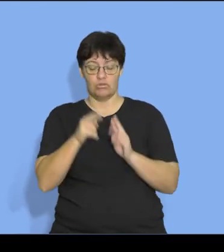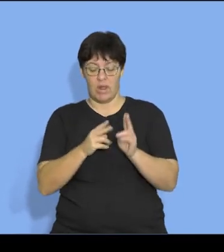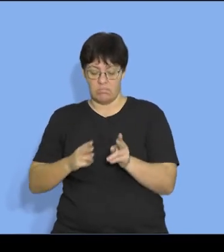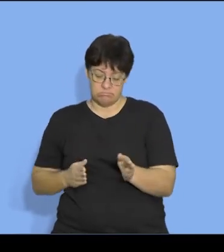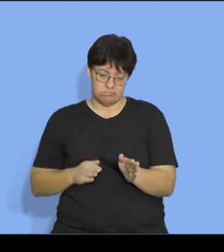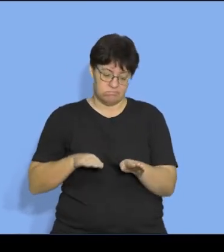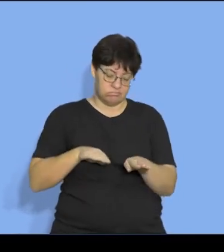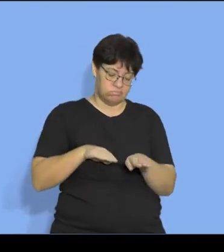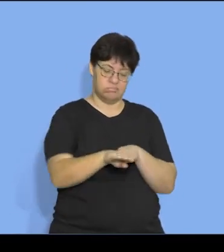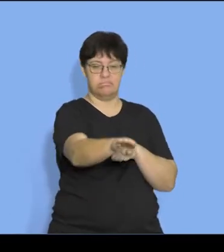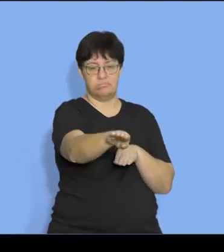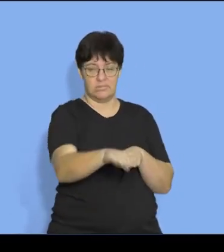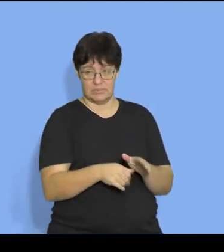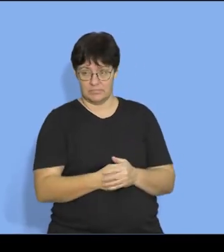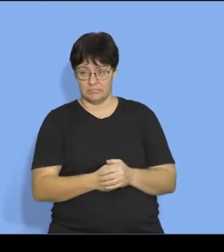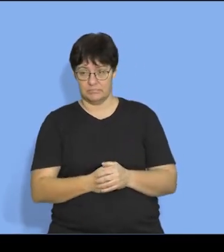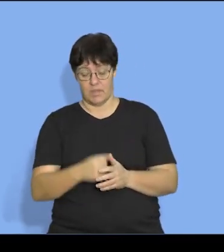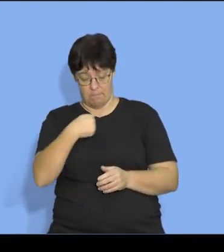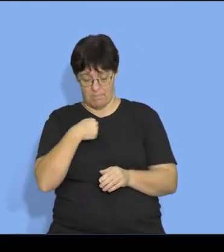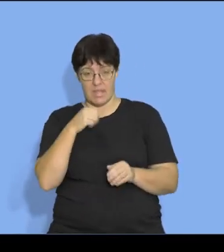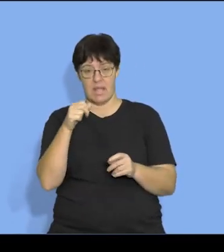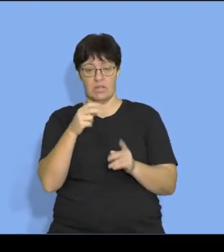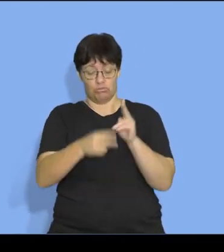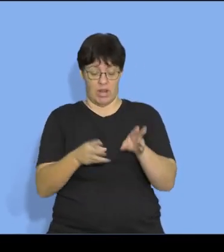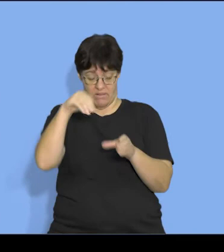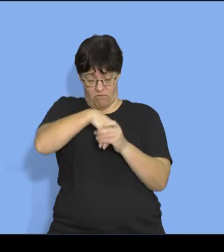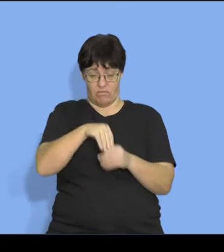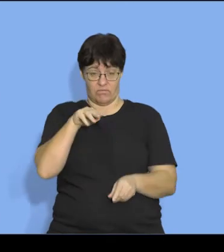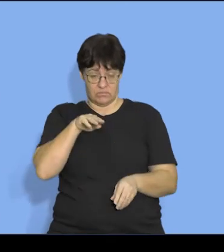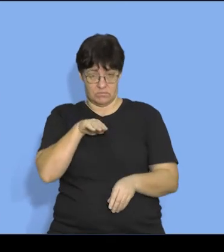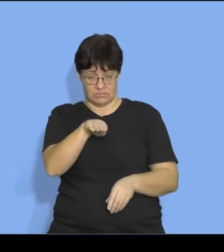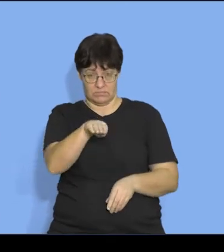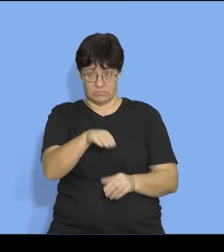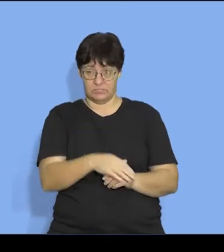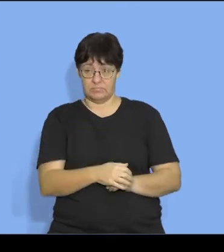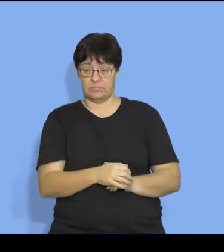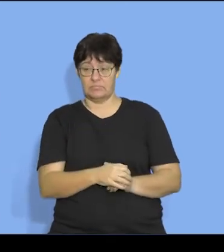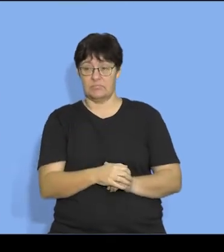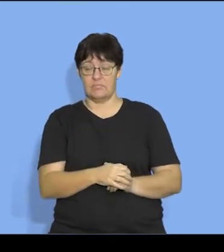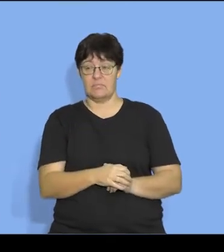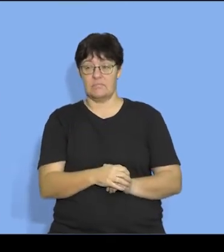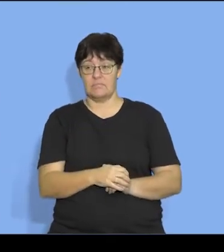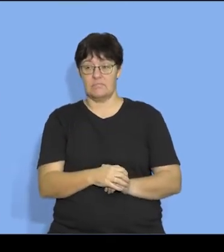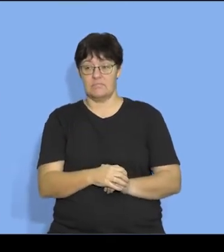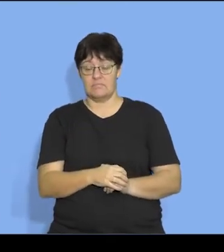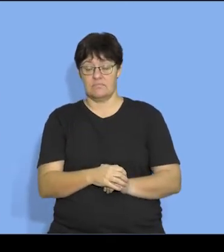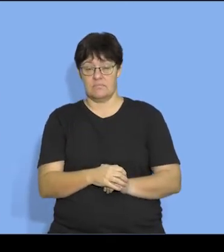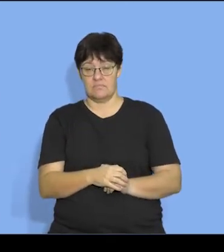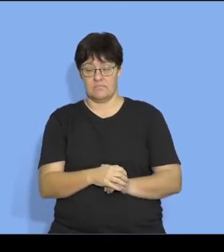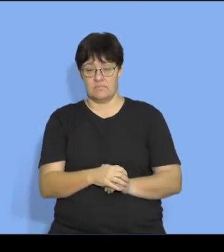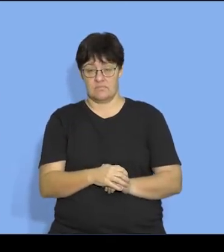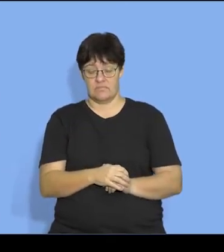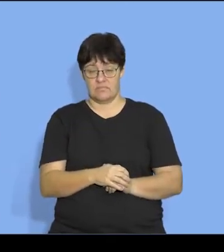So, you're in a train. Here's my train. I'm not even going to put wheels on. And you